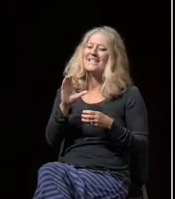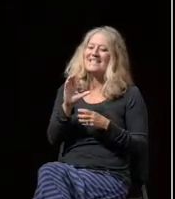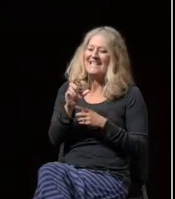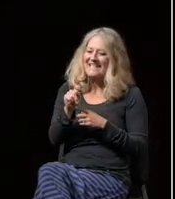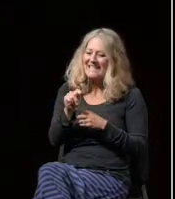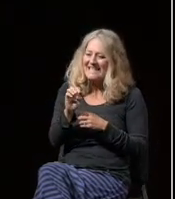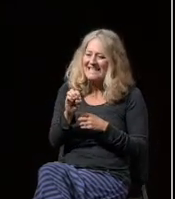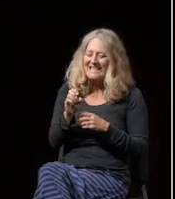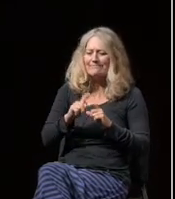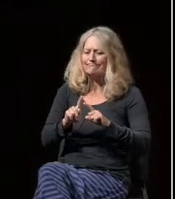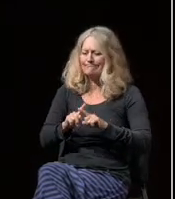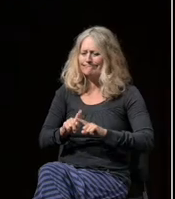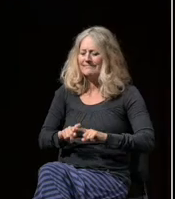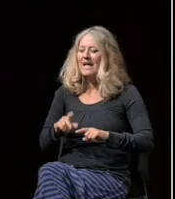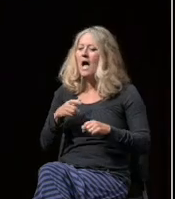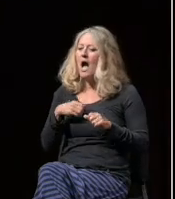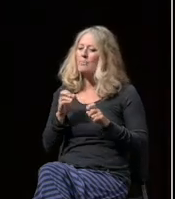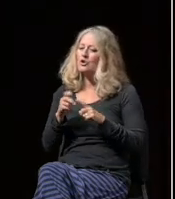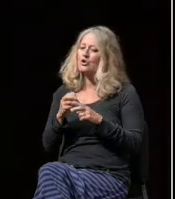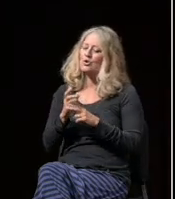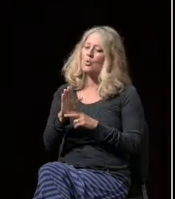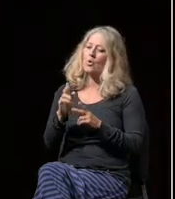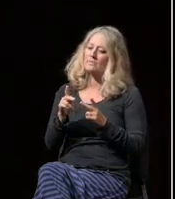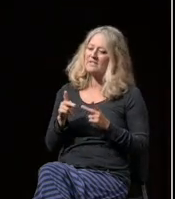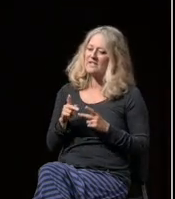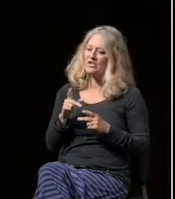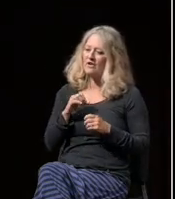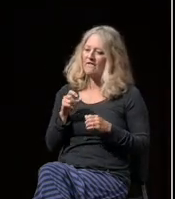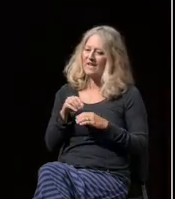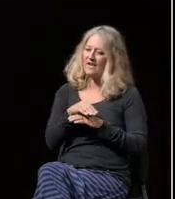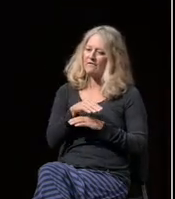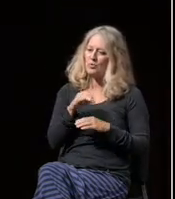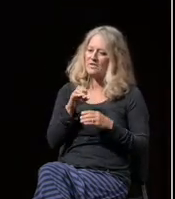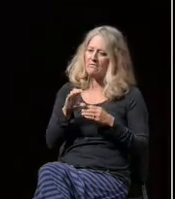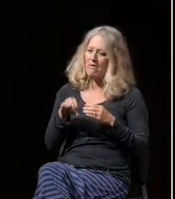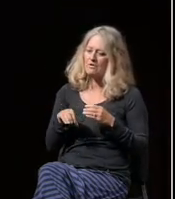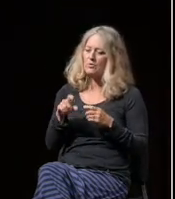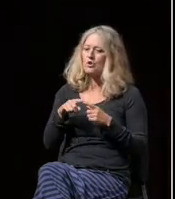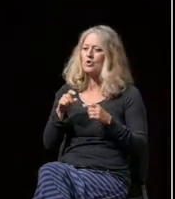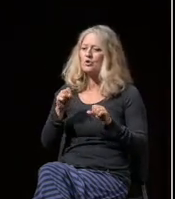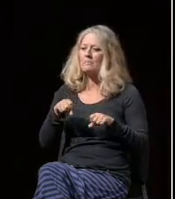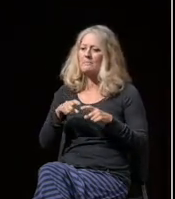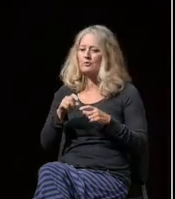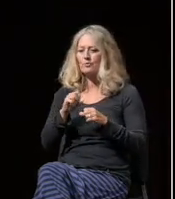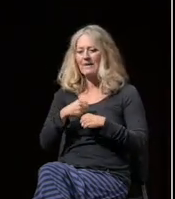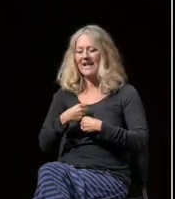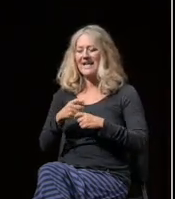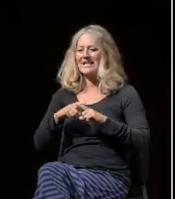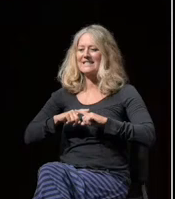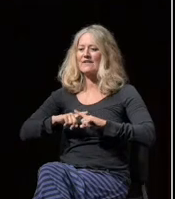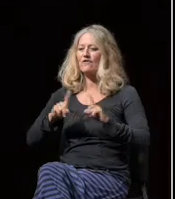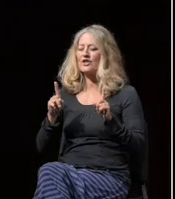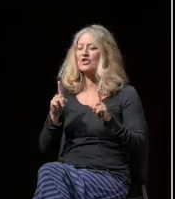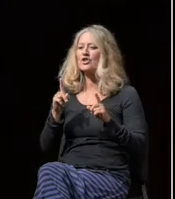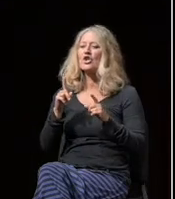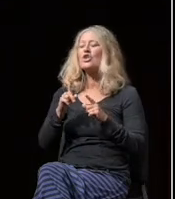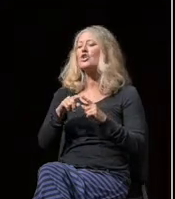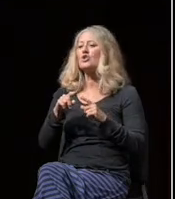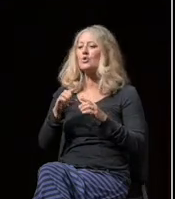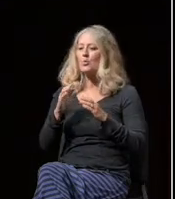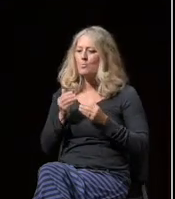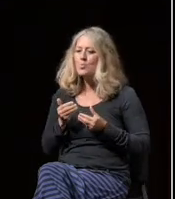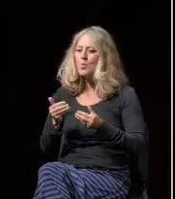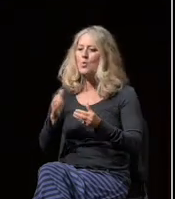area, it is an opportunity to use your position of influence and consequence in order to make a difference and to move your agenda in this